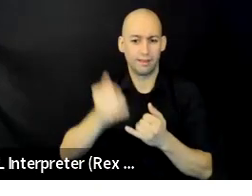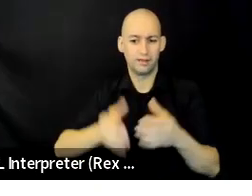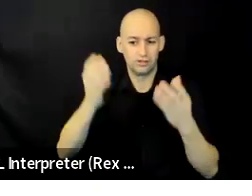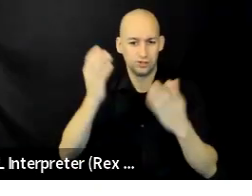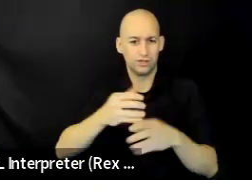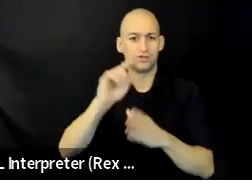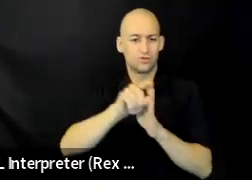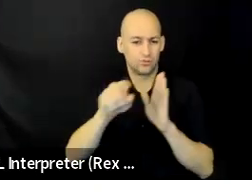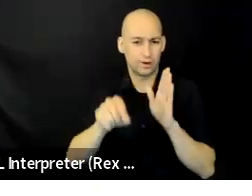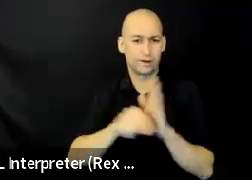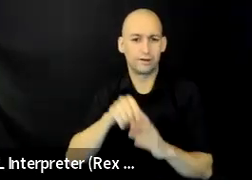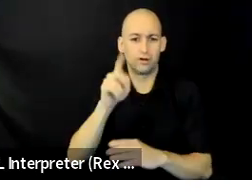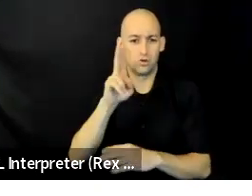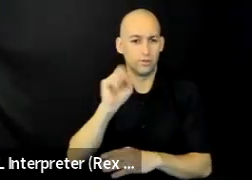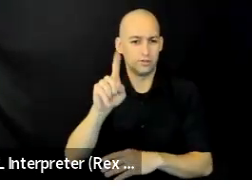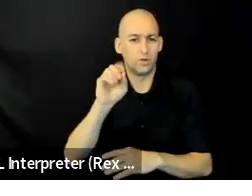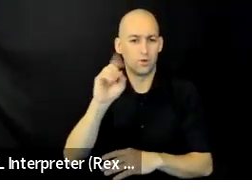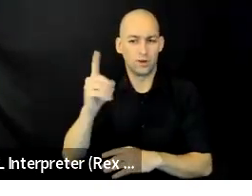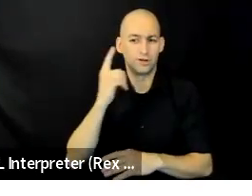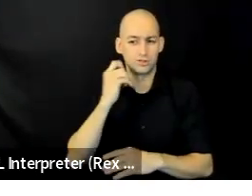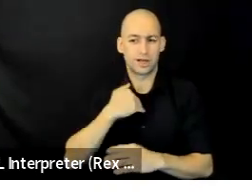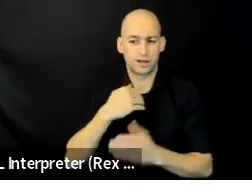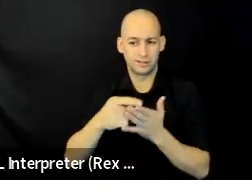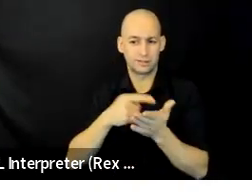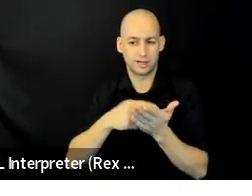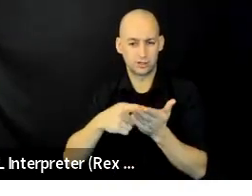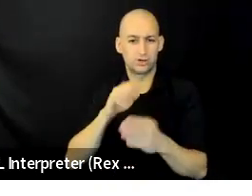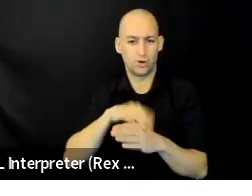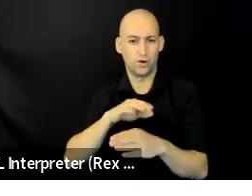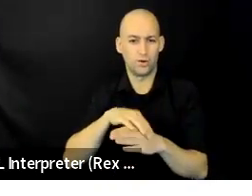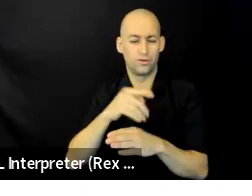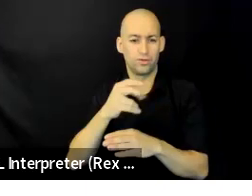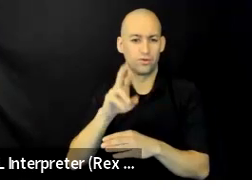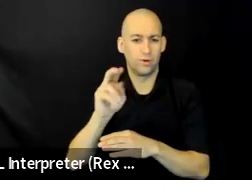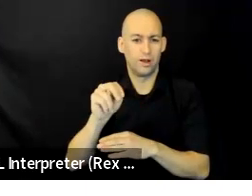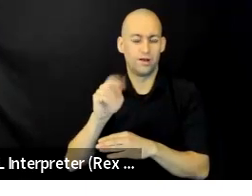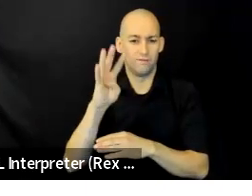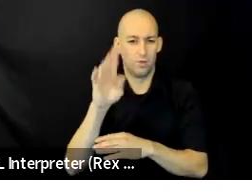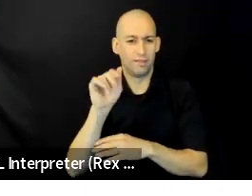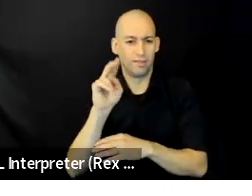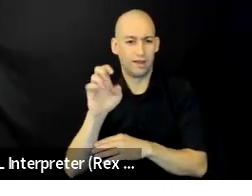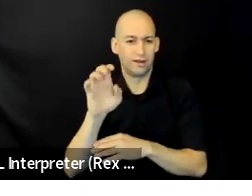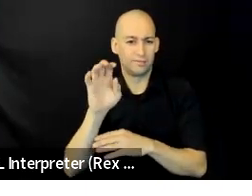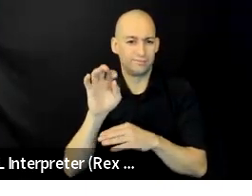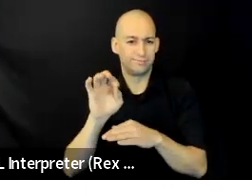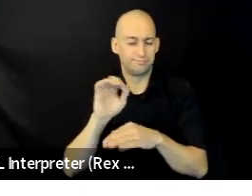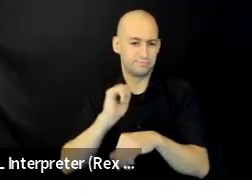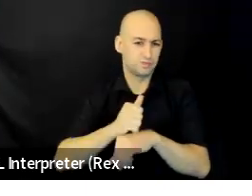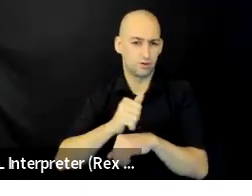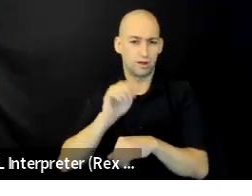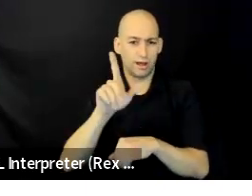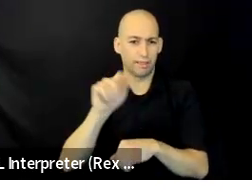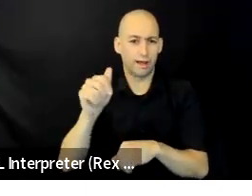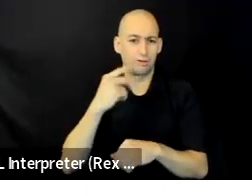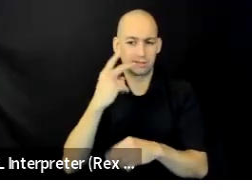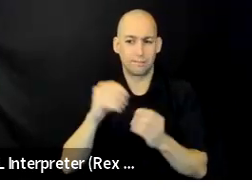think about US 101, we just had that discussion on the RON. You see a 4-lane facility, maybe in LA, you see more, Bay Area, you